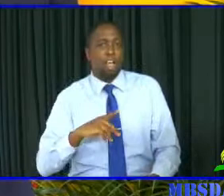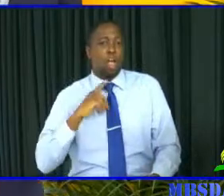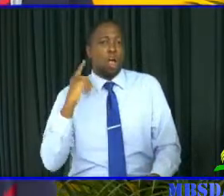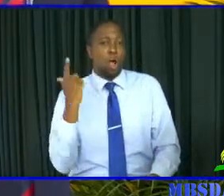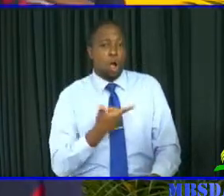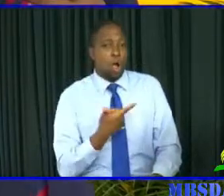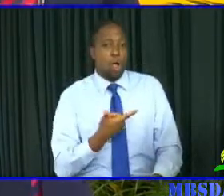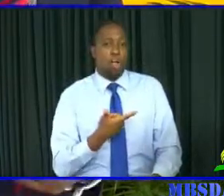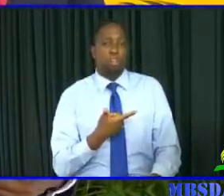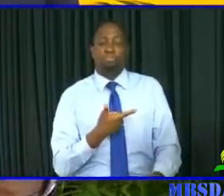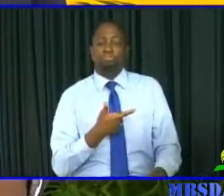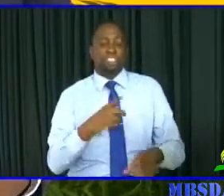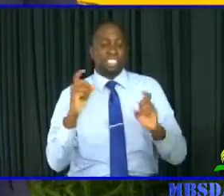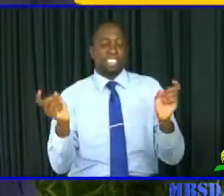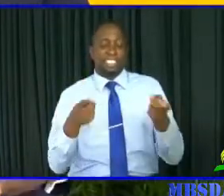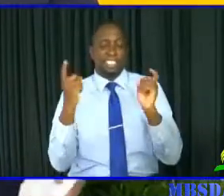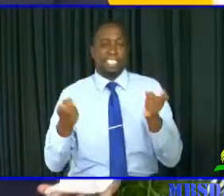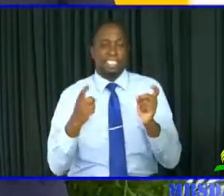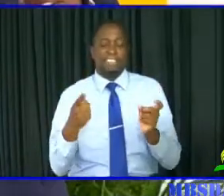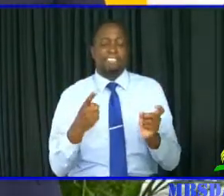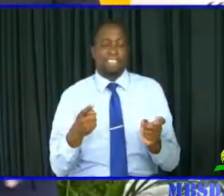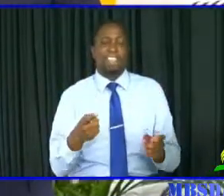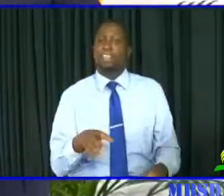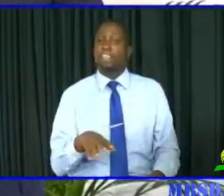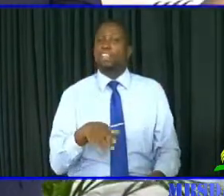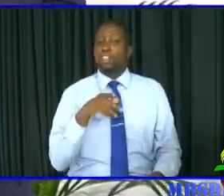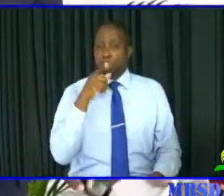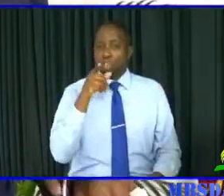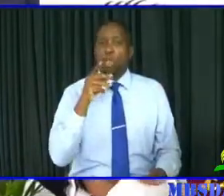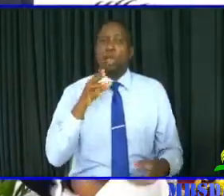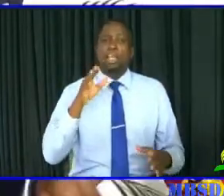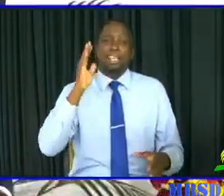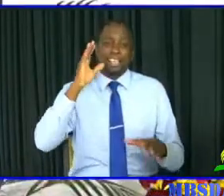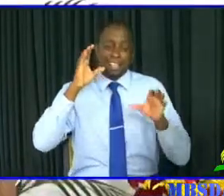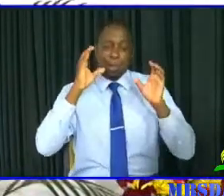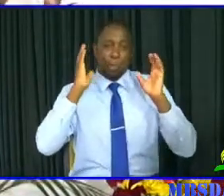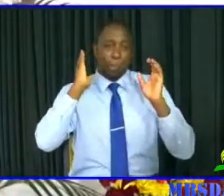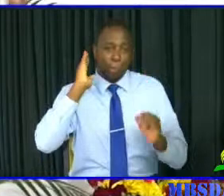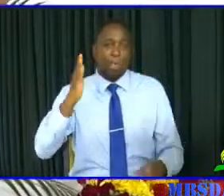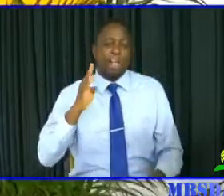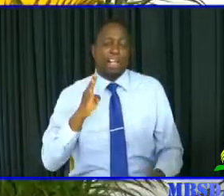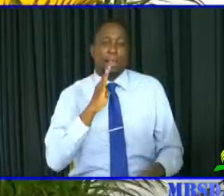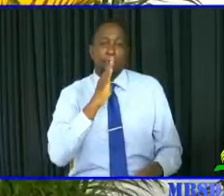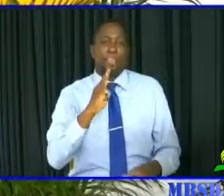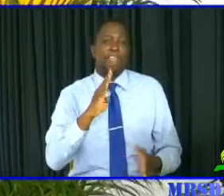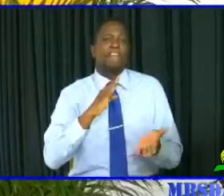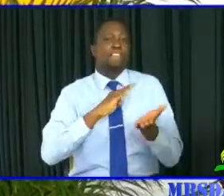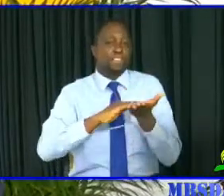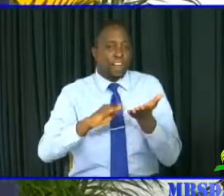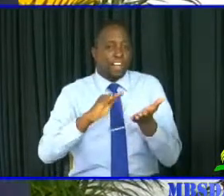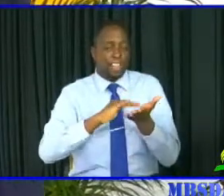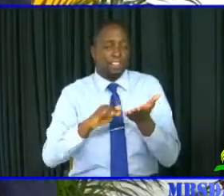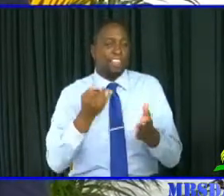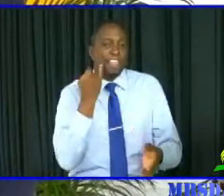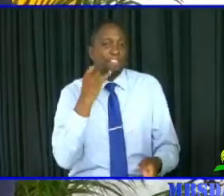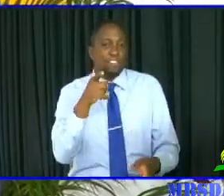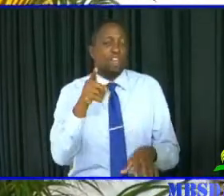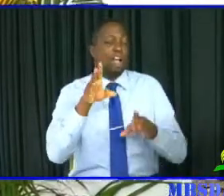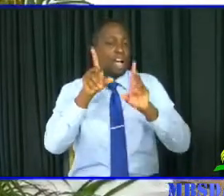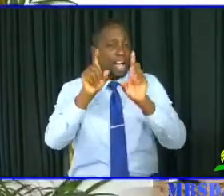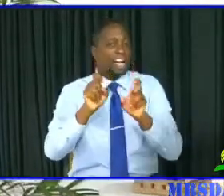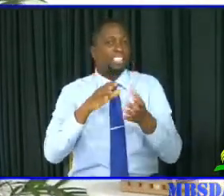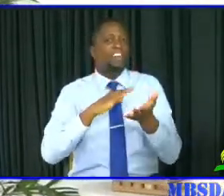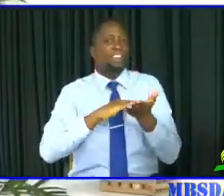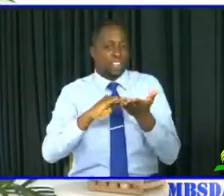of sin and blasphemy shall be forgiven unto men, except blasphemy against the Holy Spirit. It is for